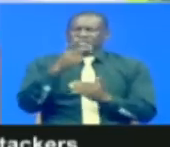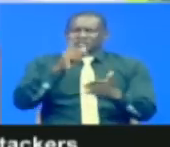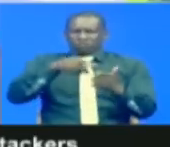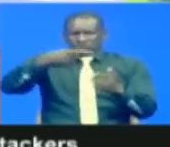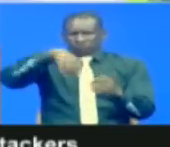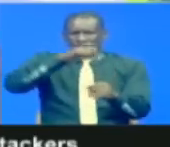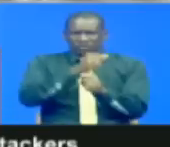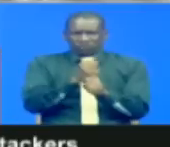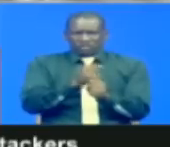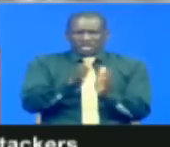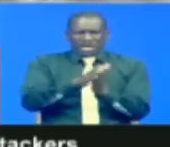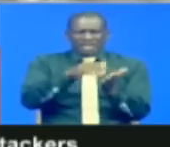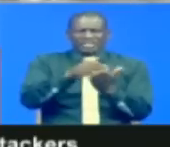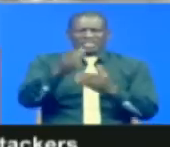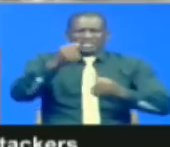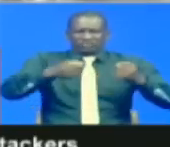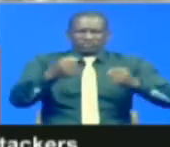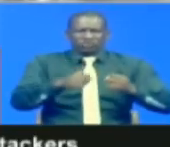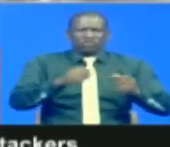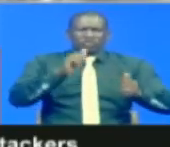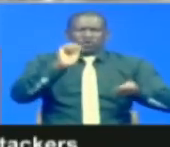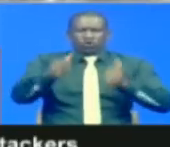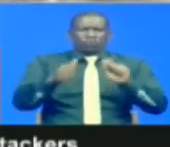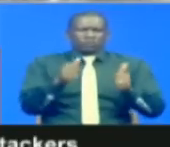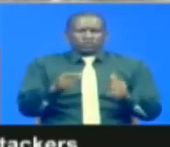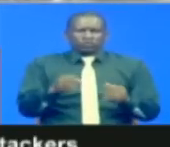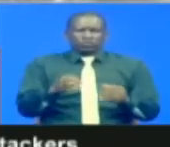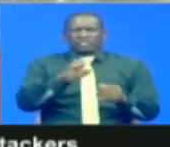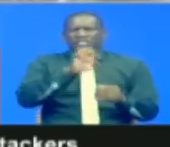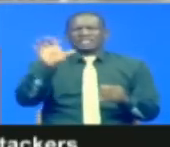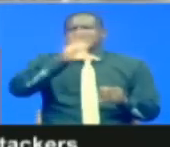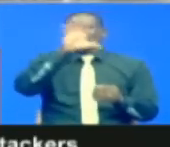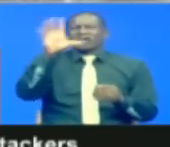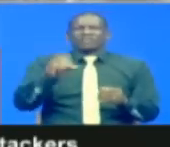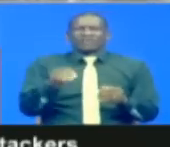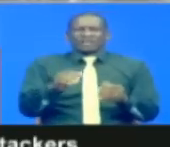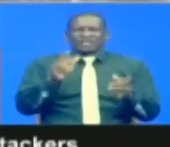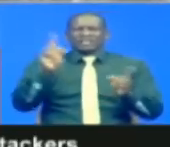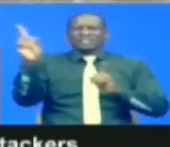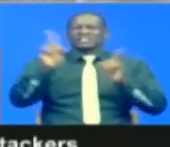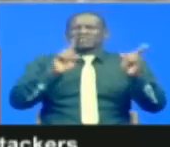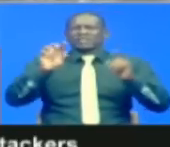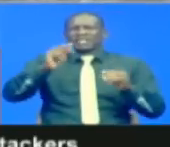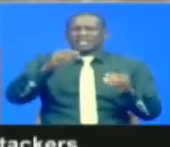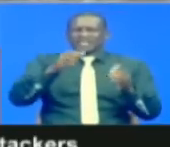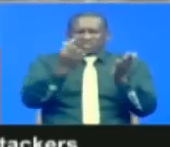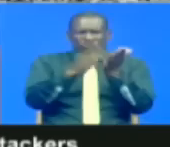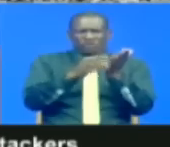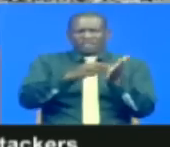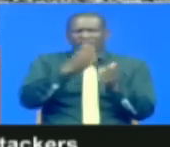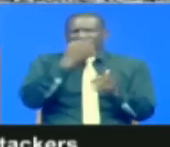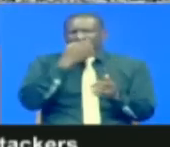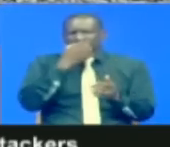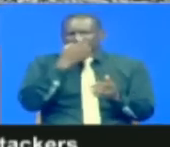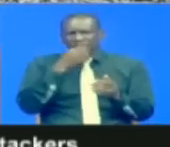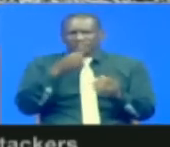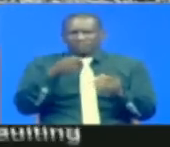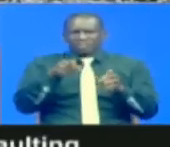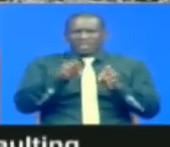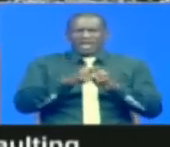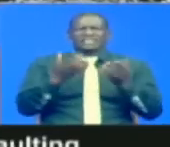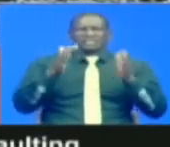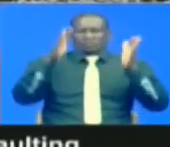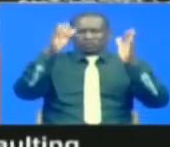Maybe send a car. The rally was first held as the East Africa Coronation Safari in Kenya, Uganda and Tanganyika as a celebration